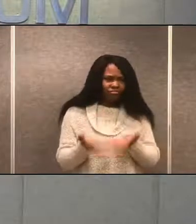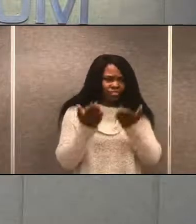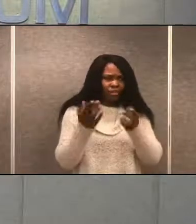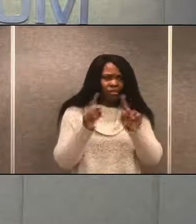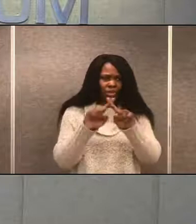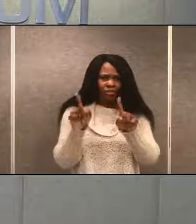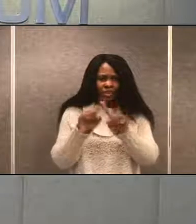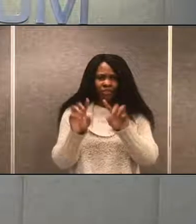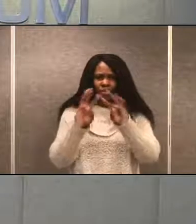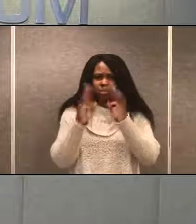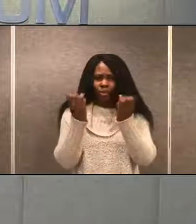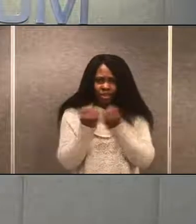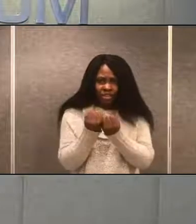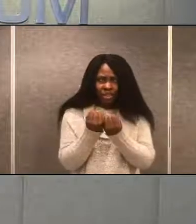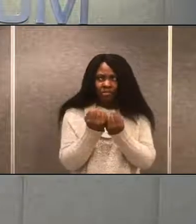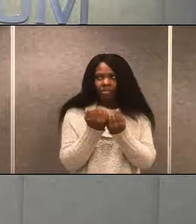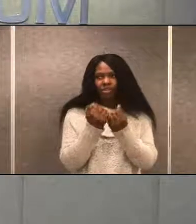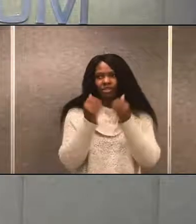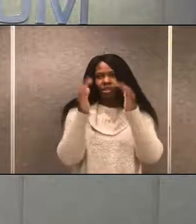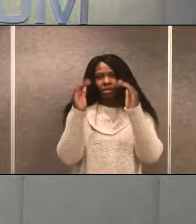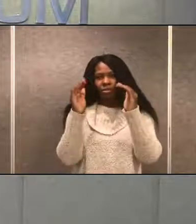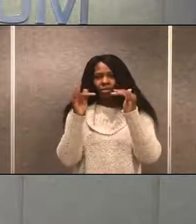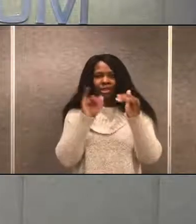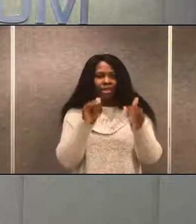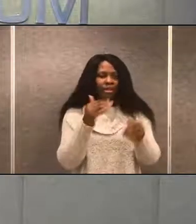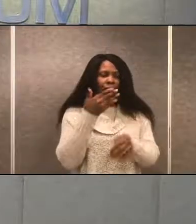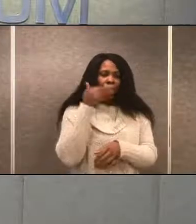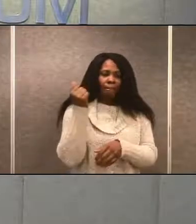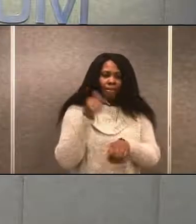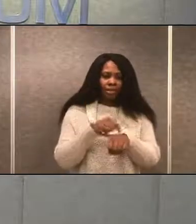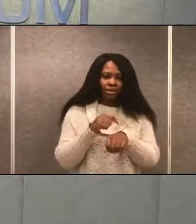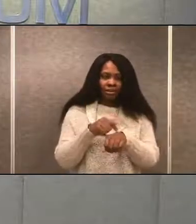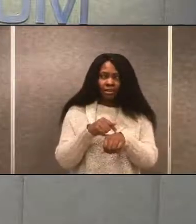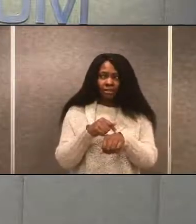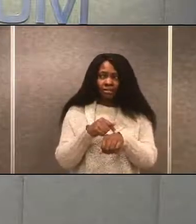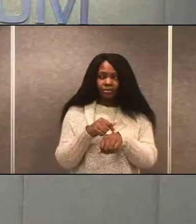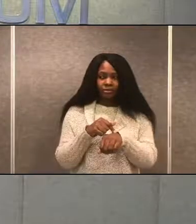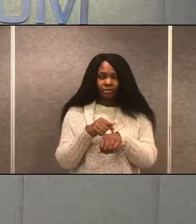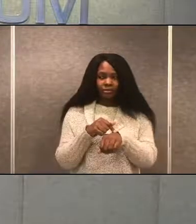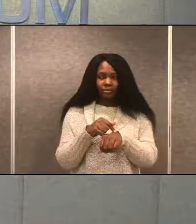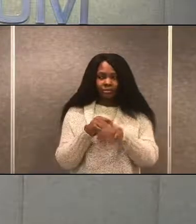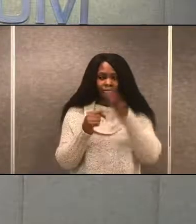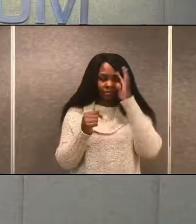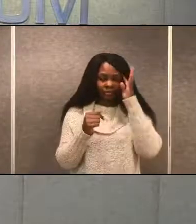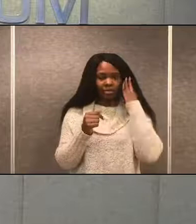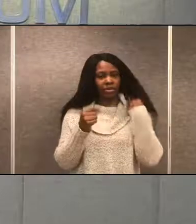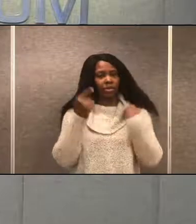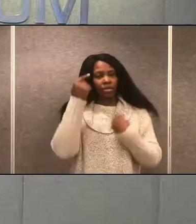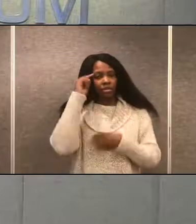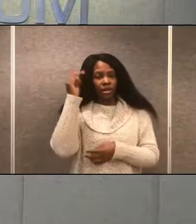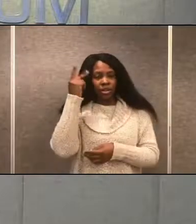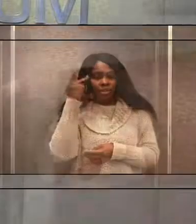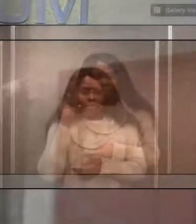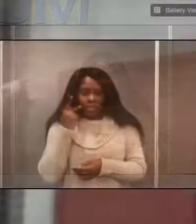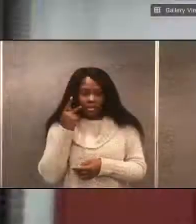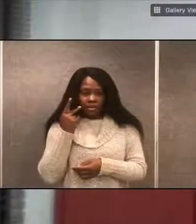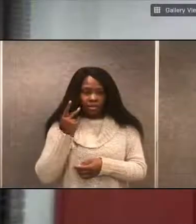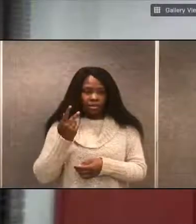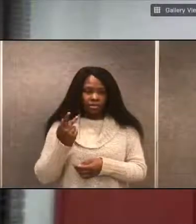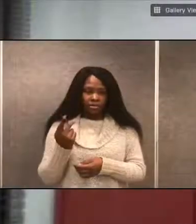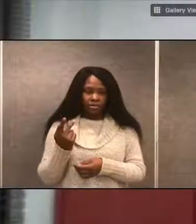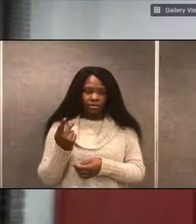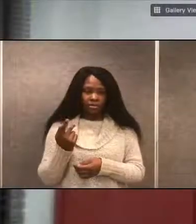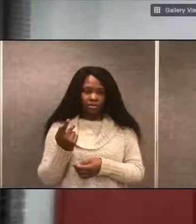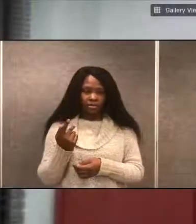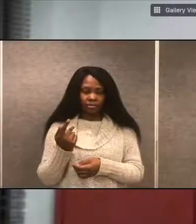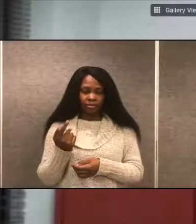or 10 o'clock, hoping that that's a better time that suits the parents. And while individuals are putting things